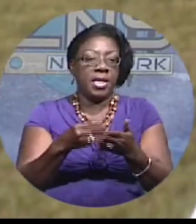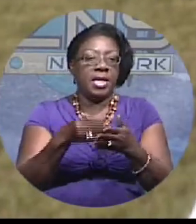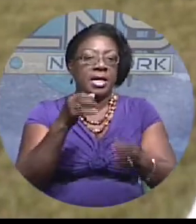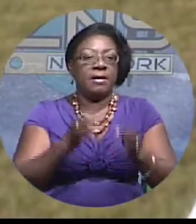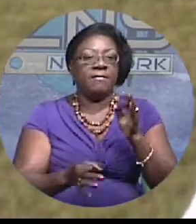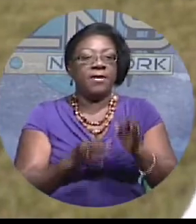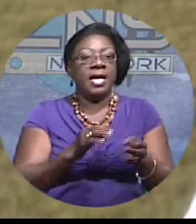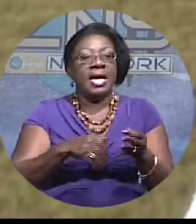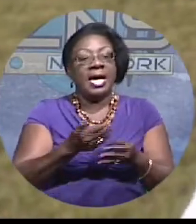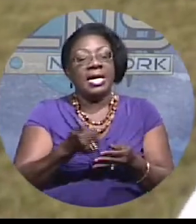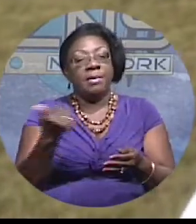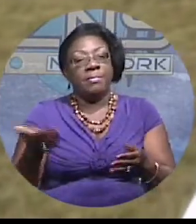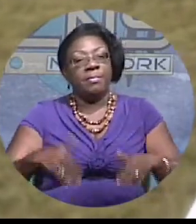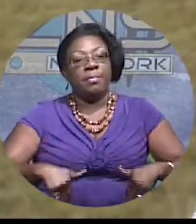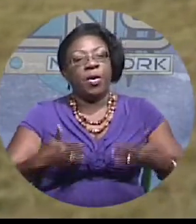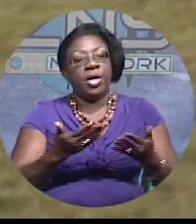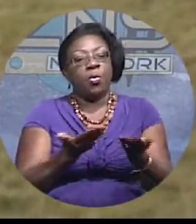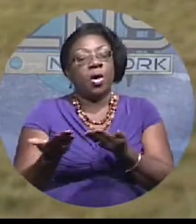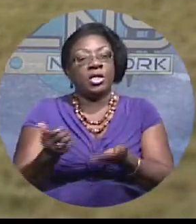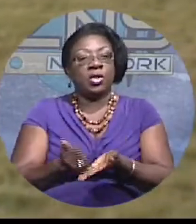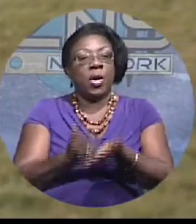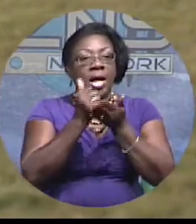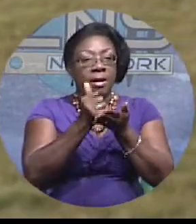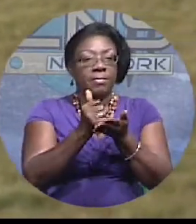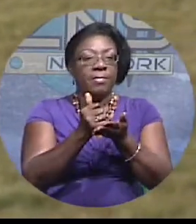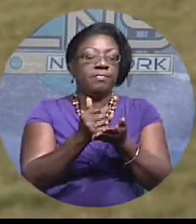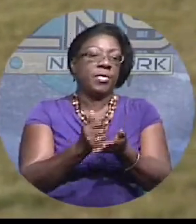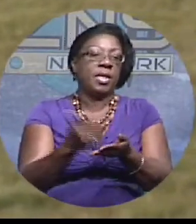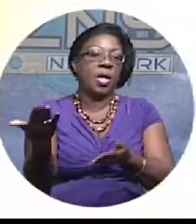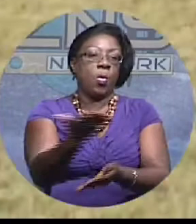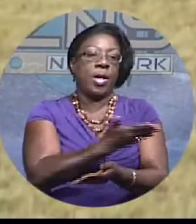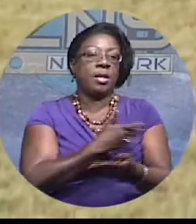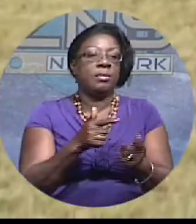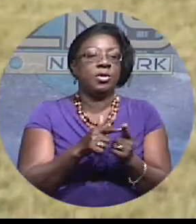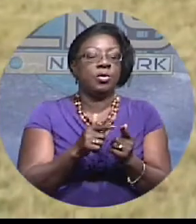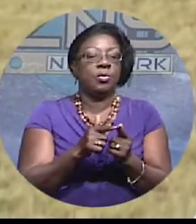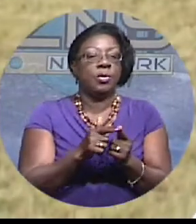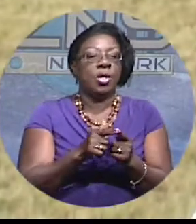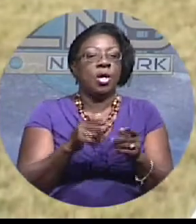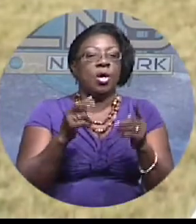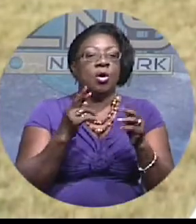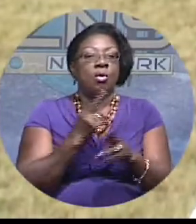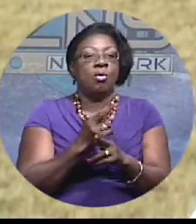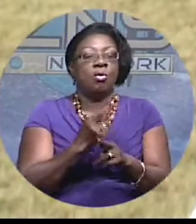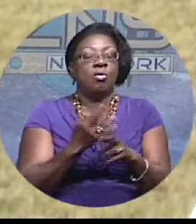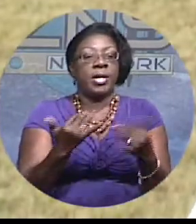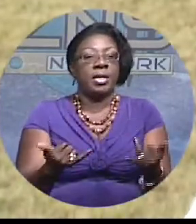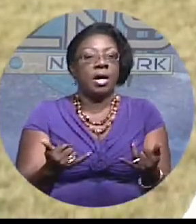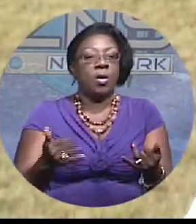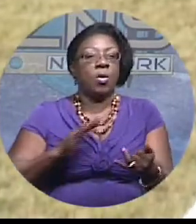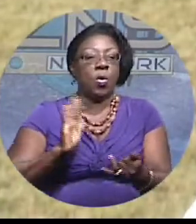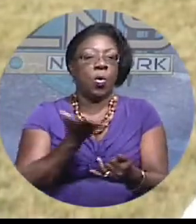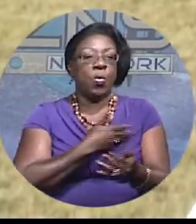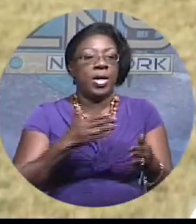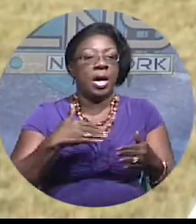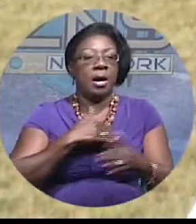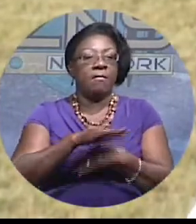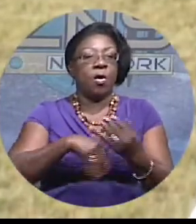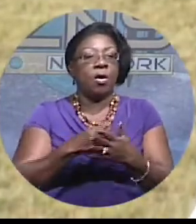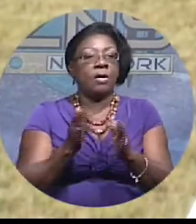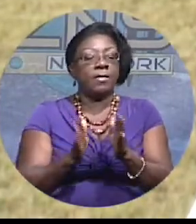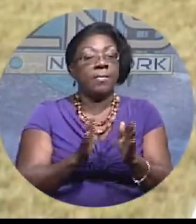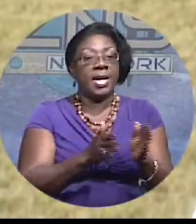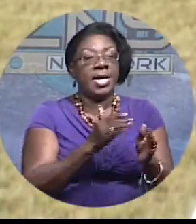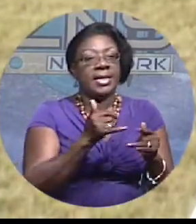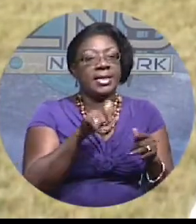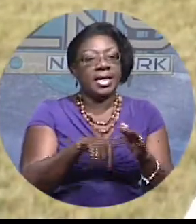help us and trying to help this gymnasium to get it off the ground, that'll be great. Right now, we have all the planning down to phase, all the bank accounts are